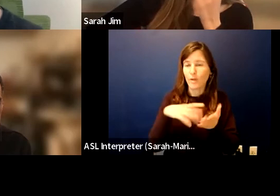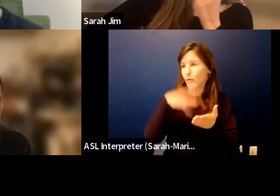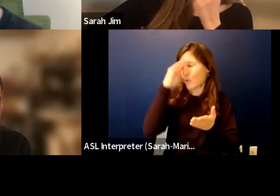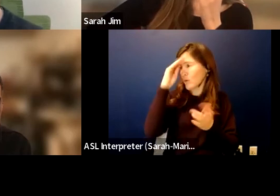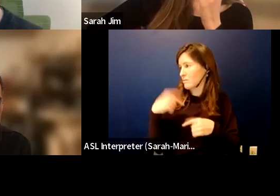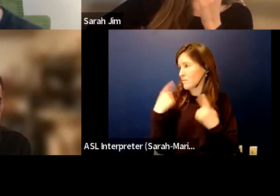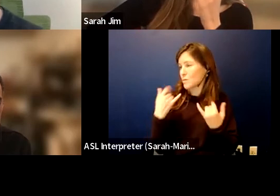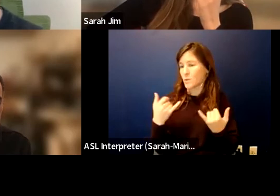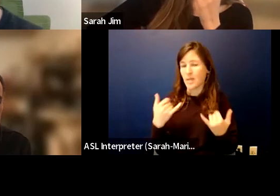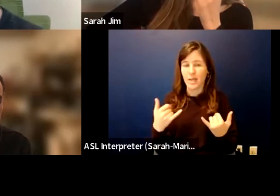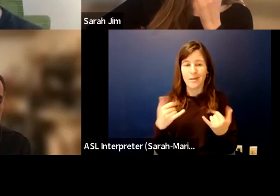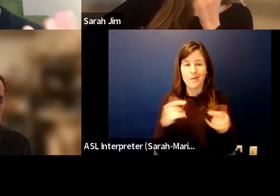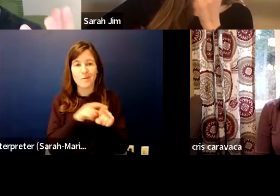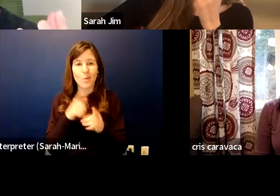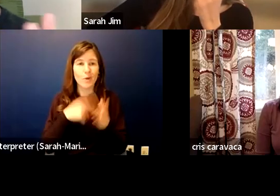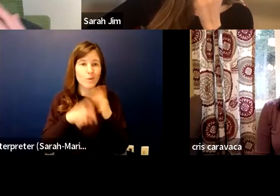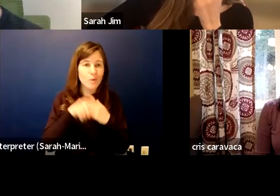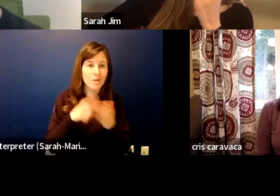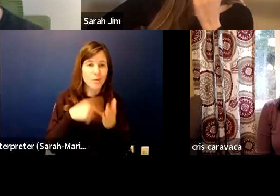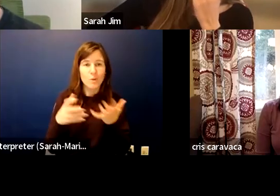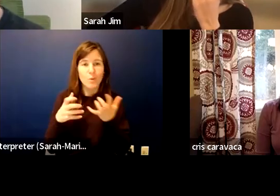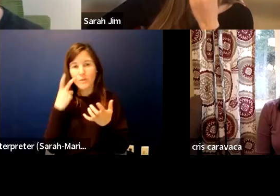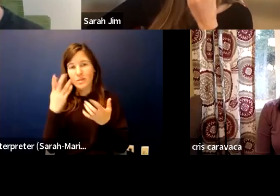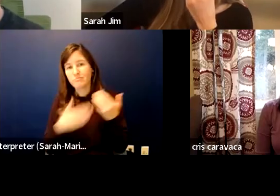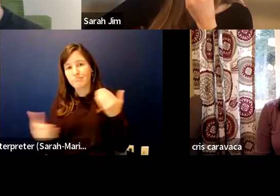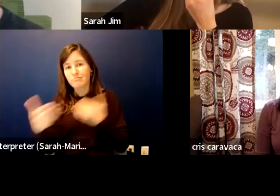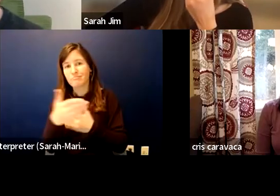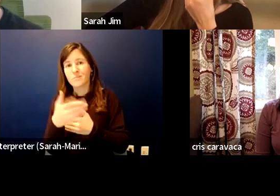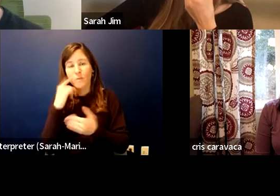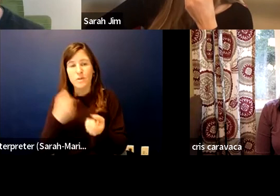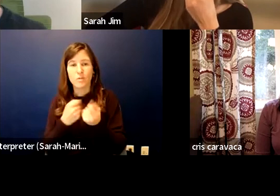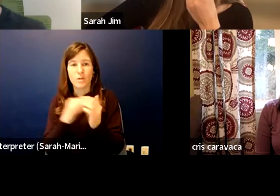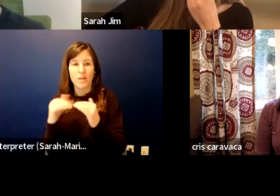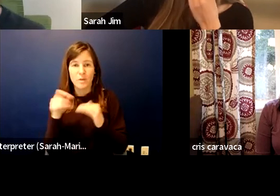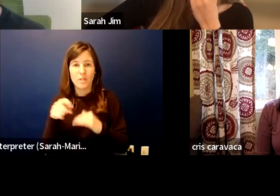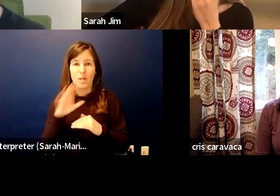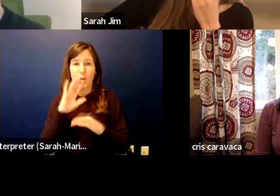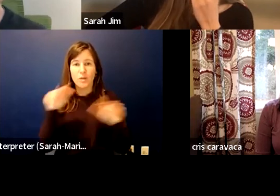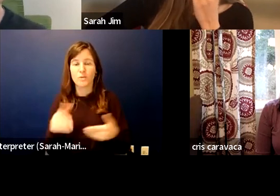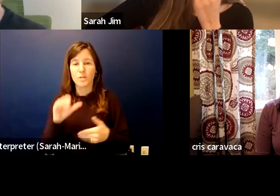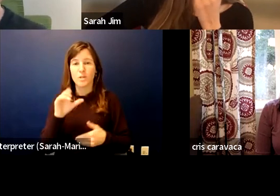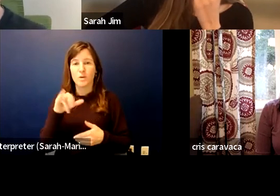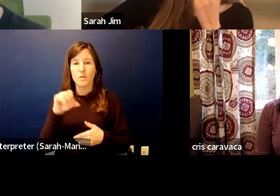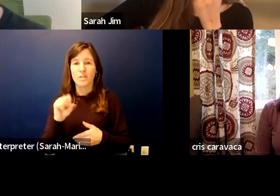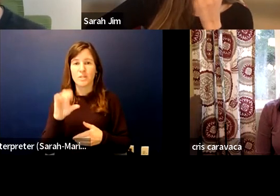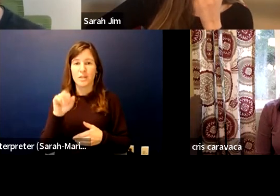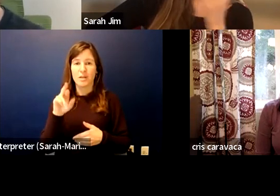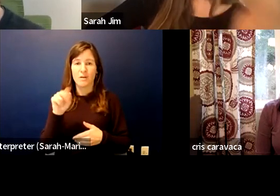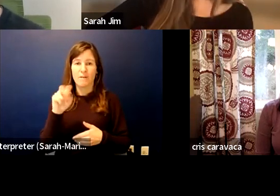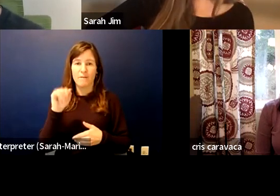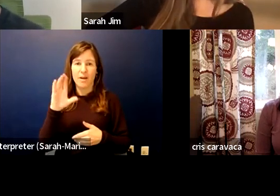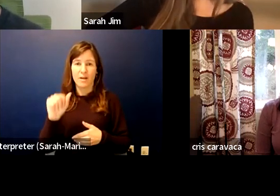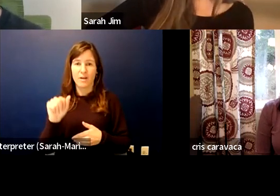to support equity work going forward. I'm going to introduce Cris, Caravaca, the chair of CRD's new EDI